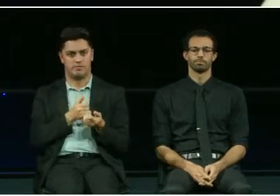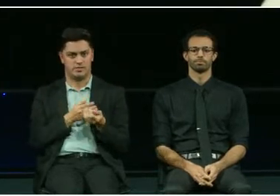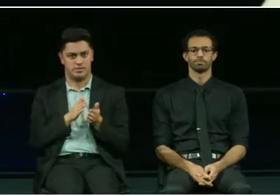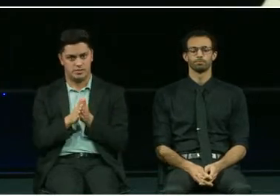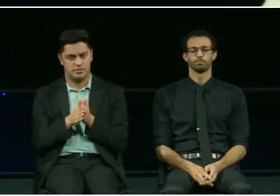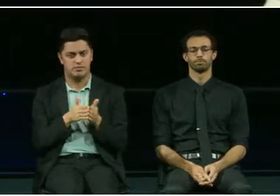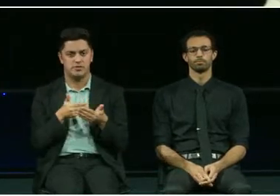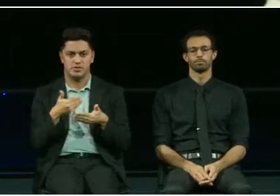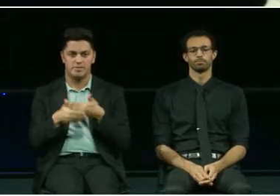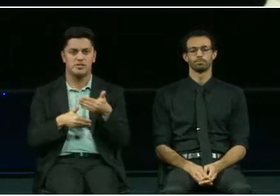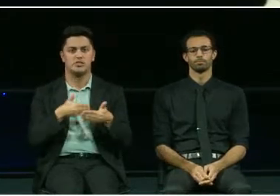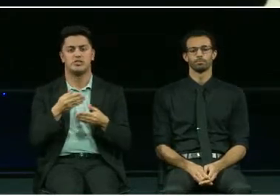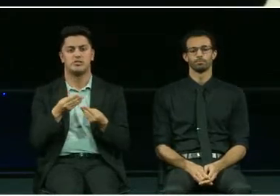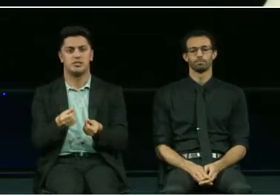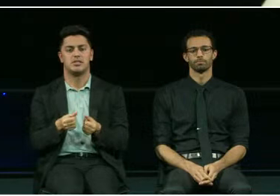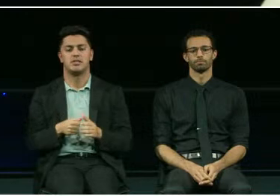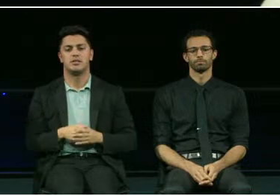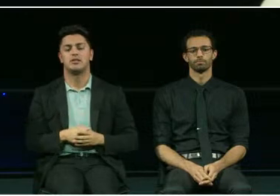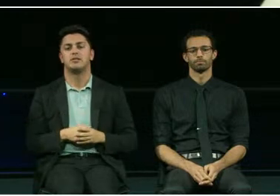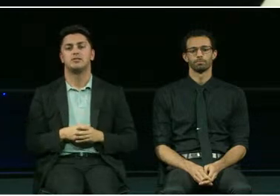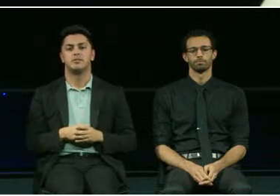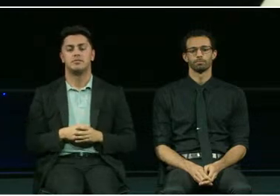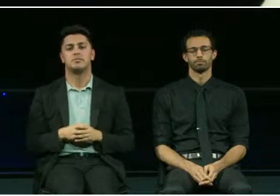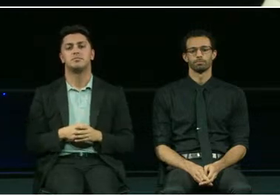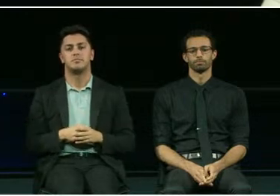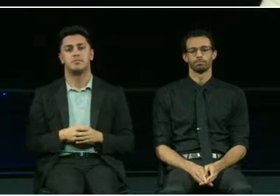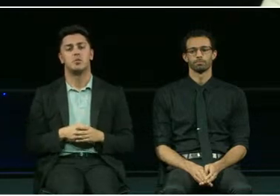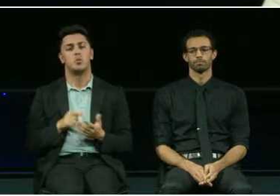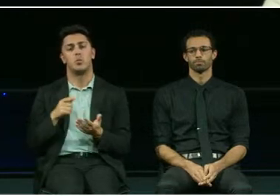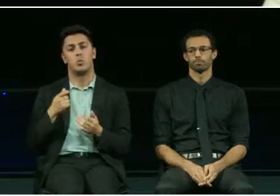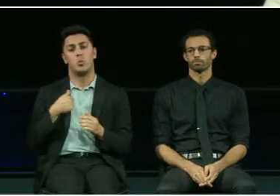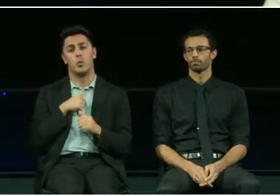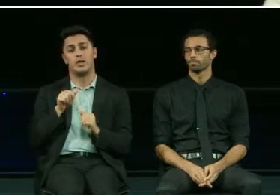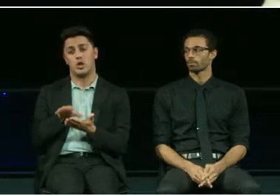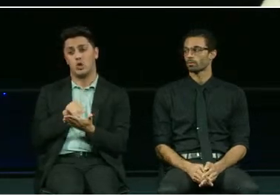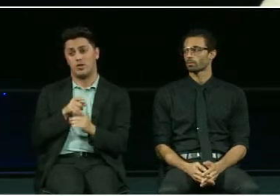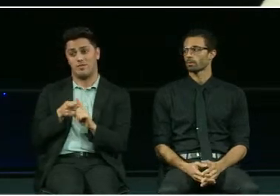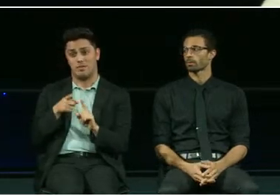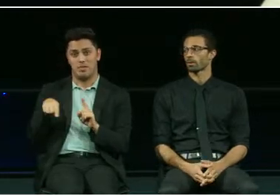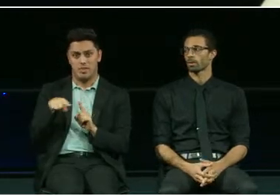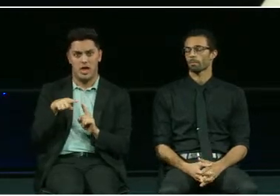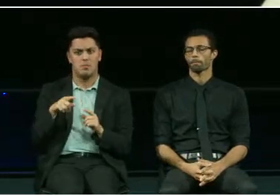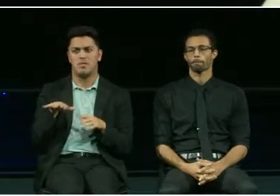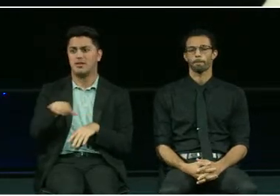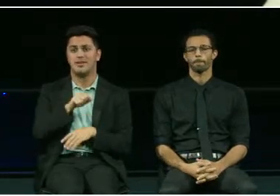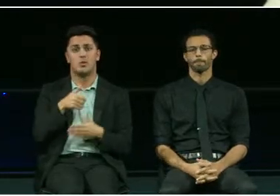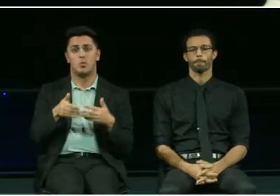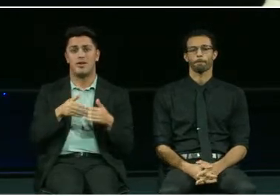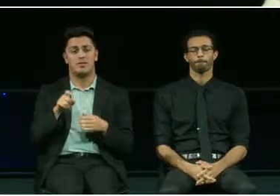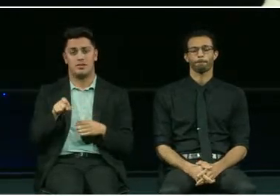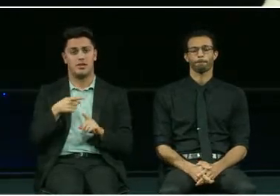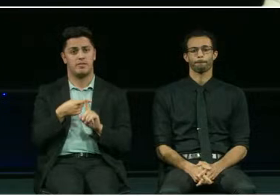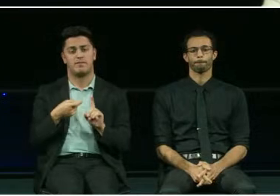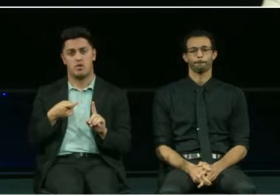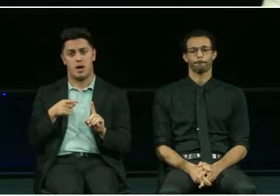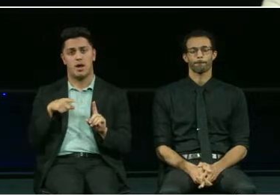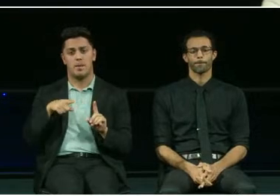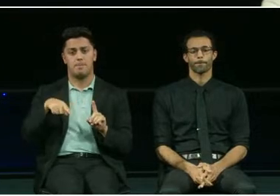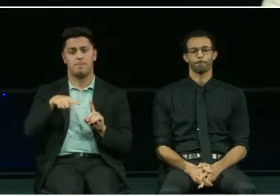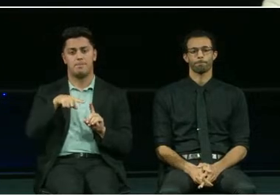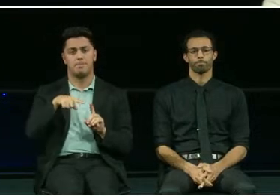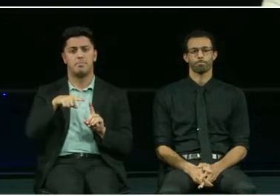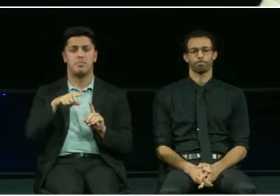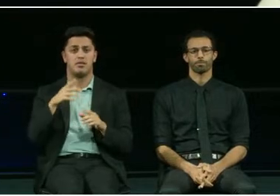really important for us to learn from them that they take whatever they need from the village,